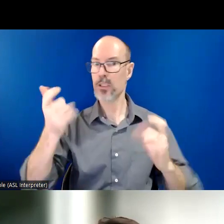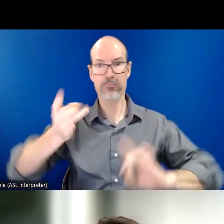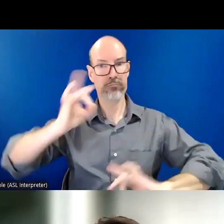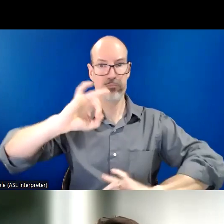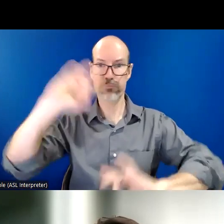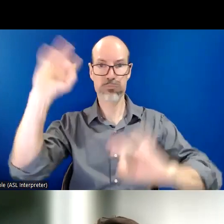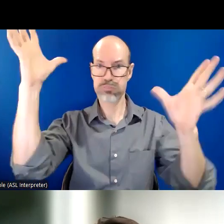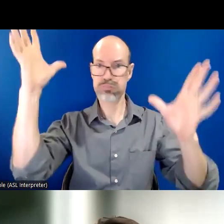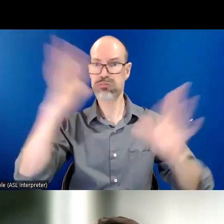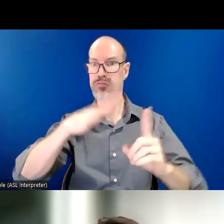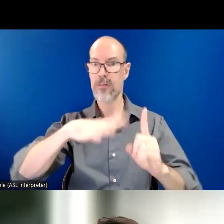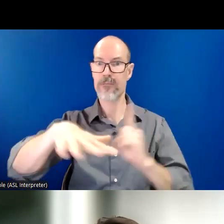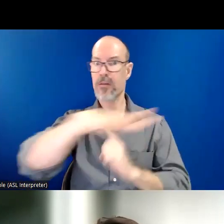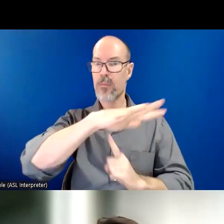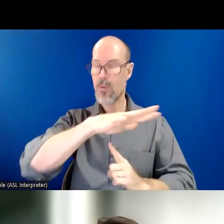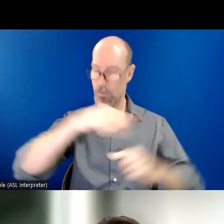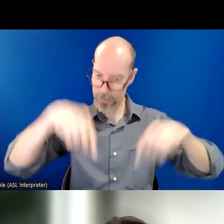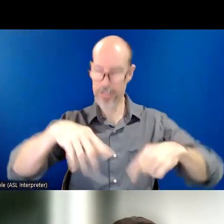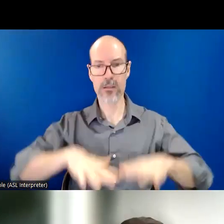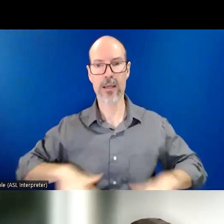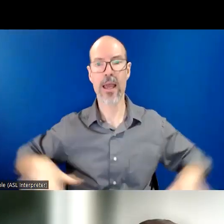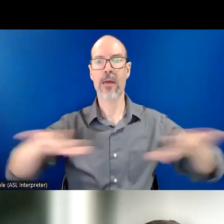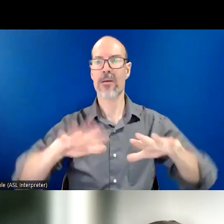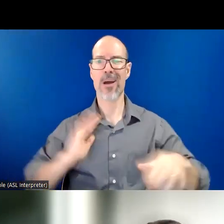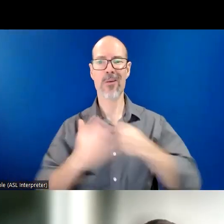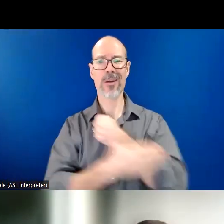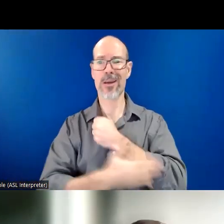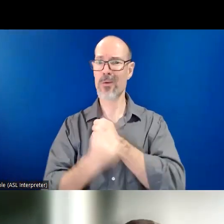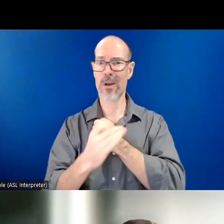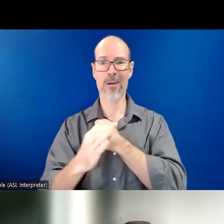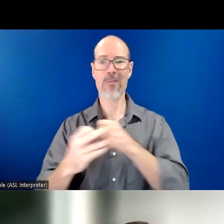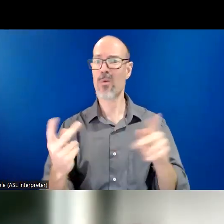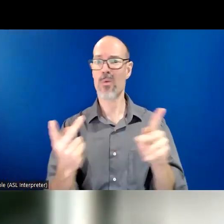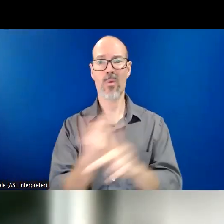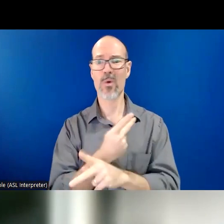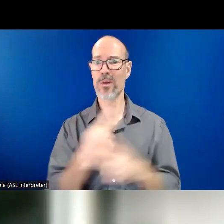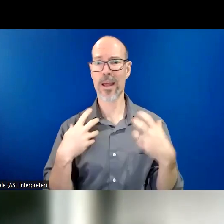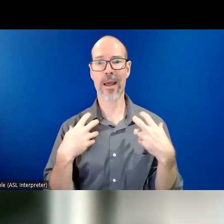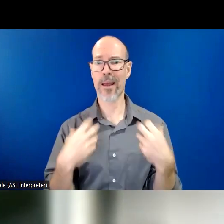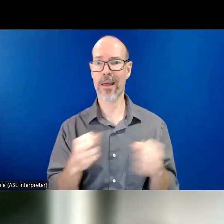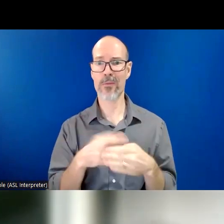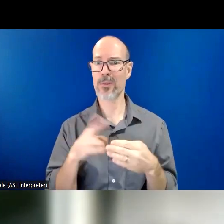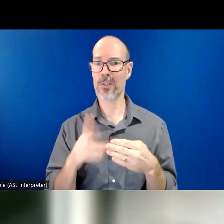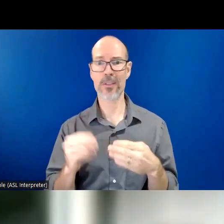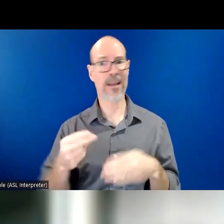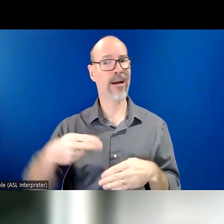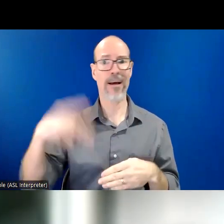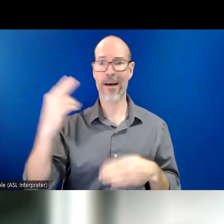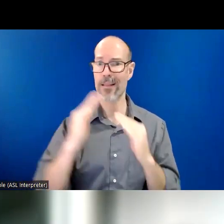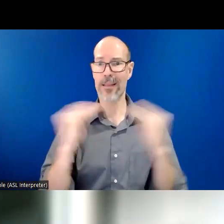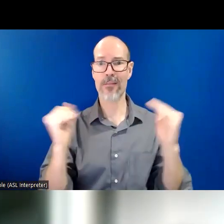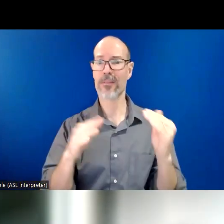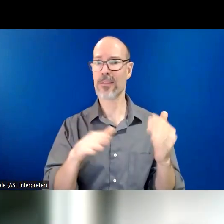region, and a county which experiences among the worst health outcomes in the state and the highest levels of premature death by far.